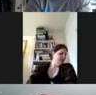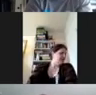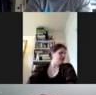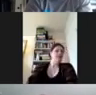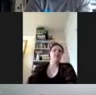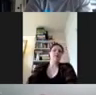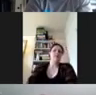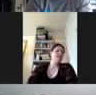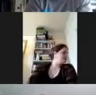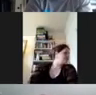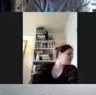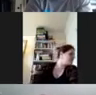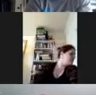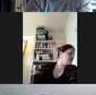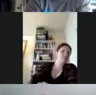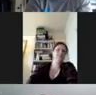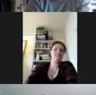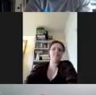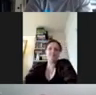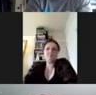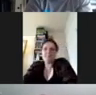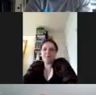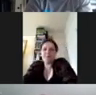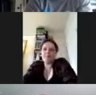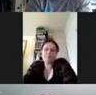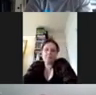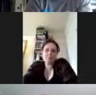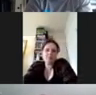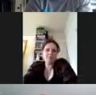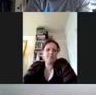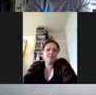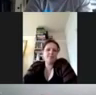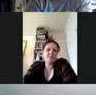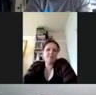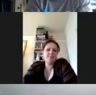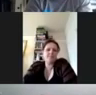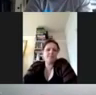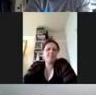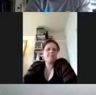of some of the things you might want to be thinking about when you're providing remote support.